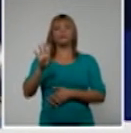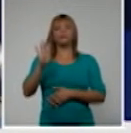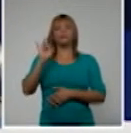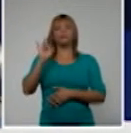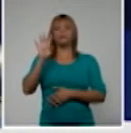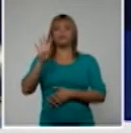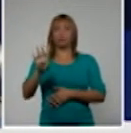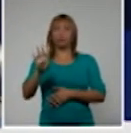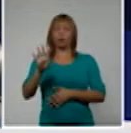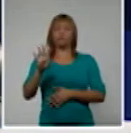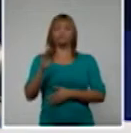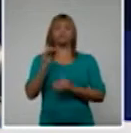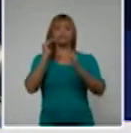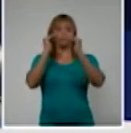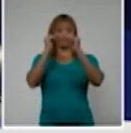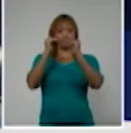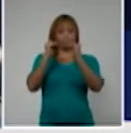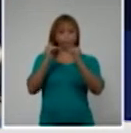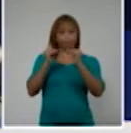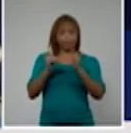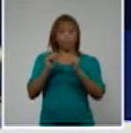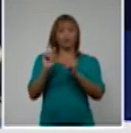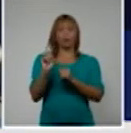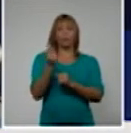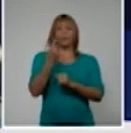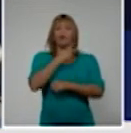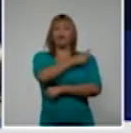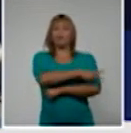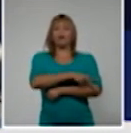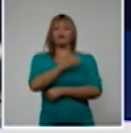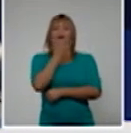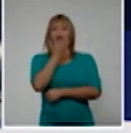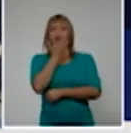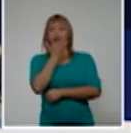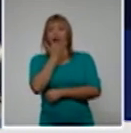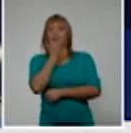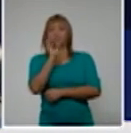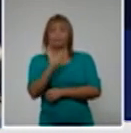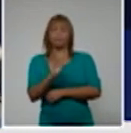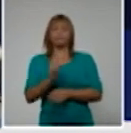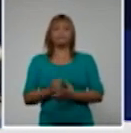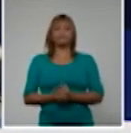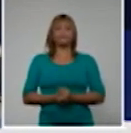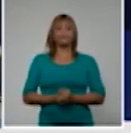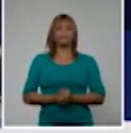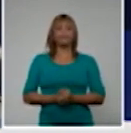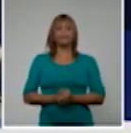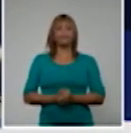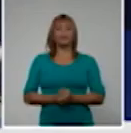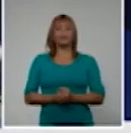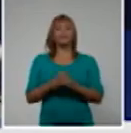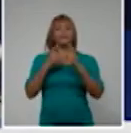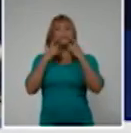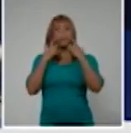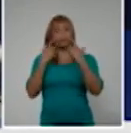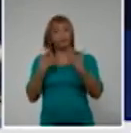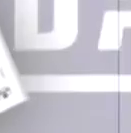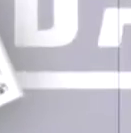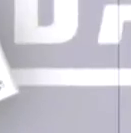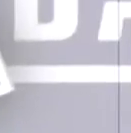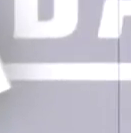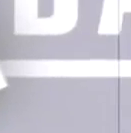650 fatalities only yesterday. This is all the information on the situation of Cuba and the rest of the world.